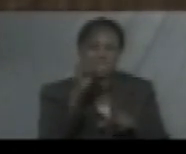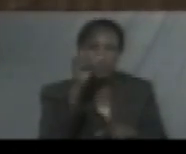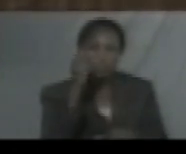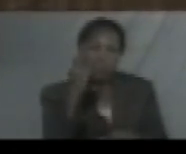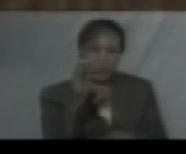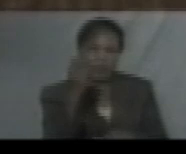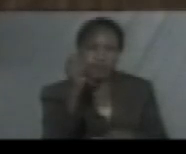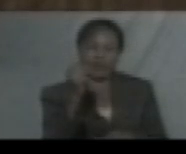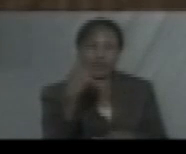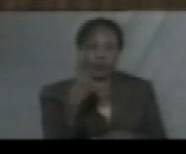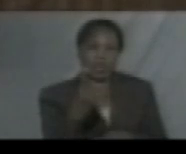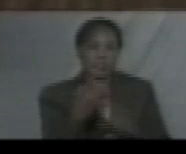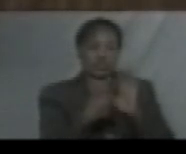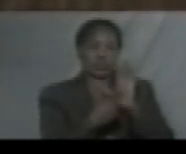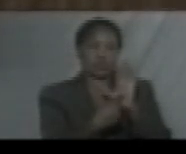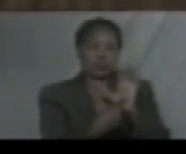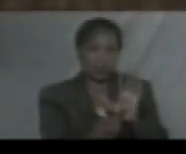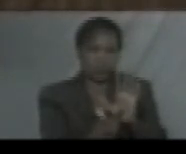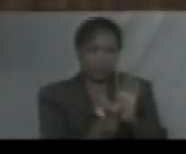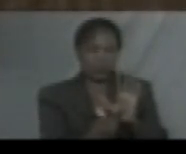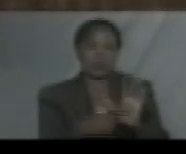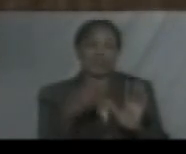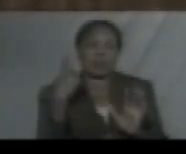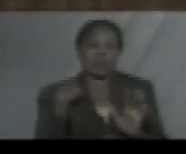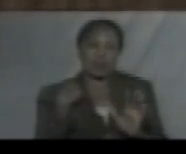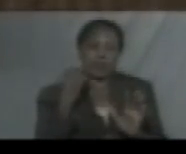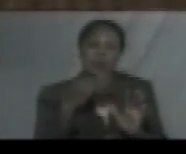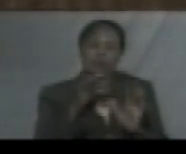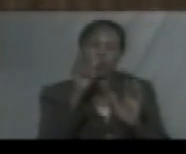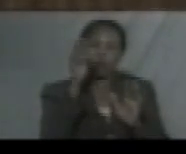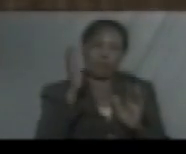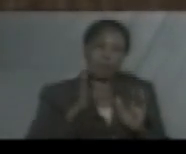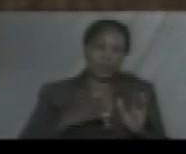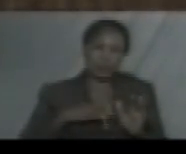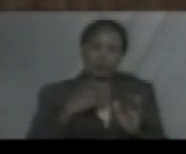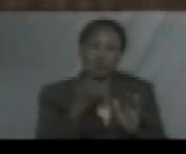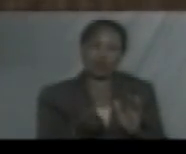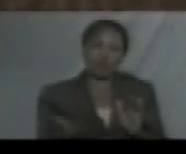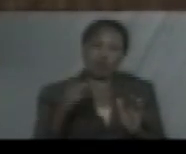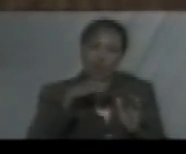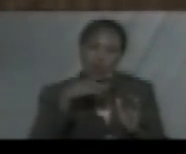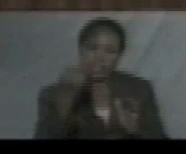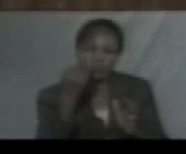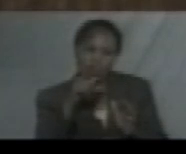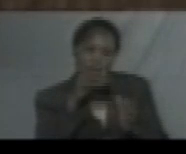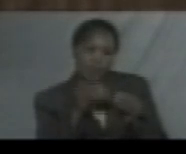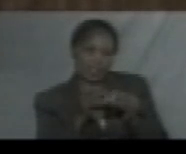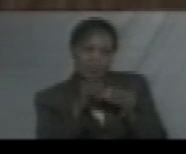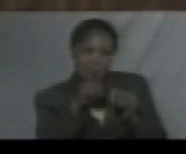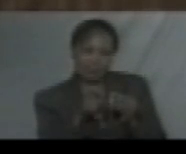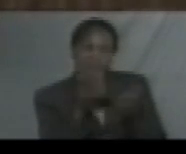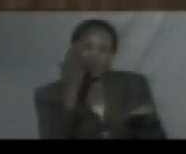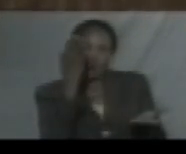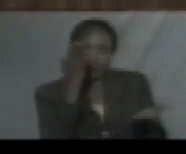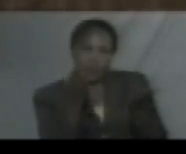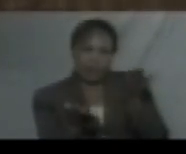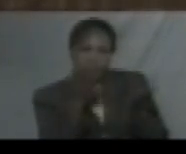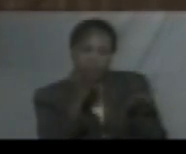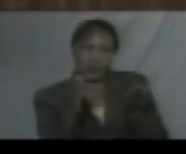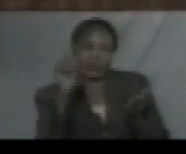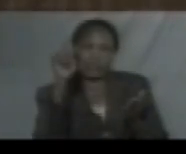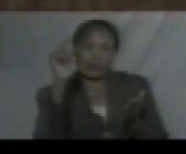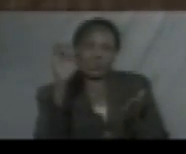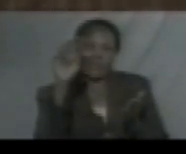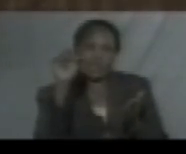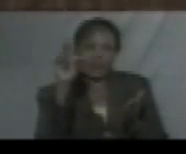351 shows the number of persons who attended that meeting to evaluate the tenders